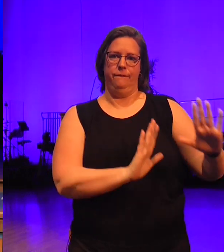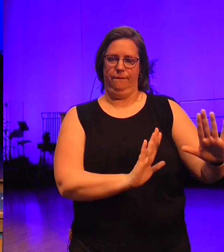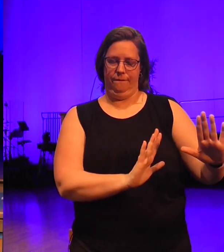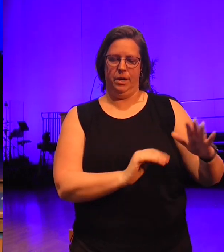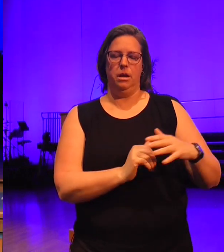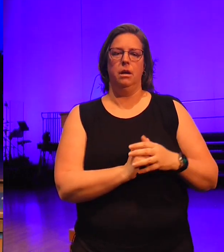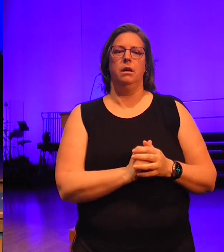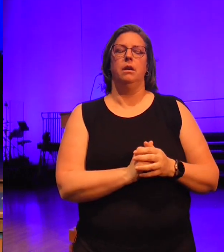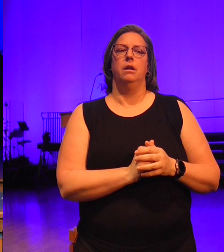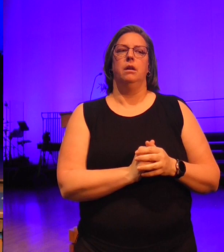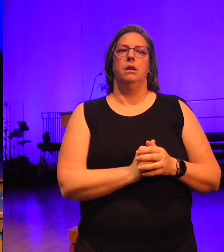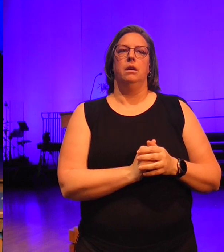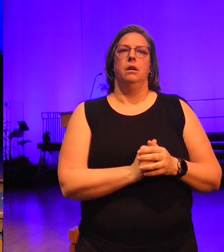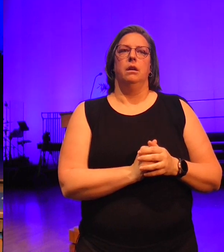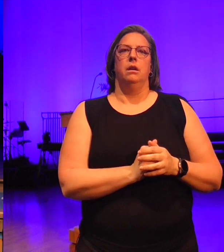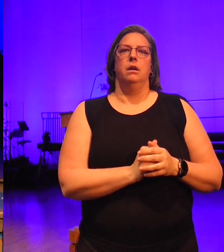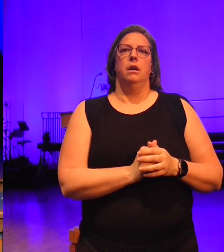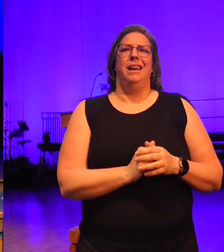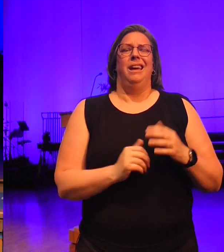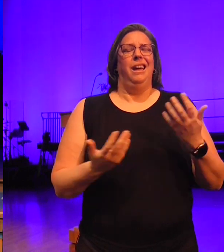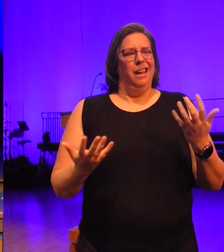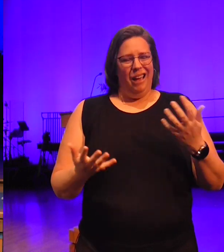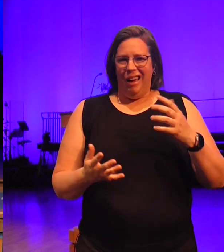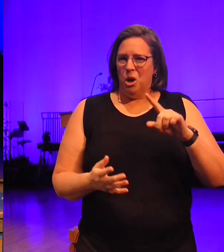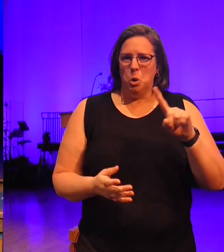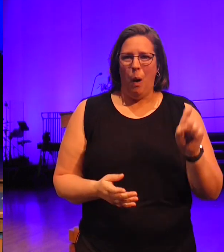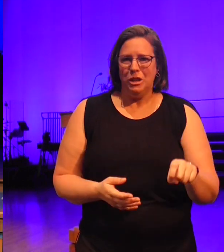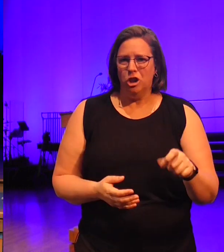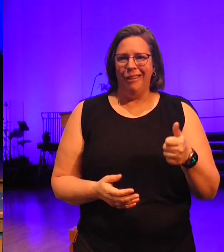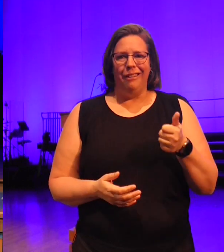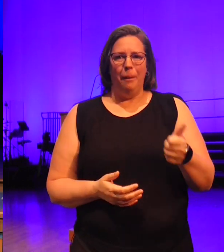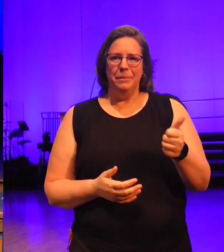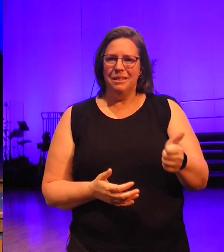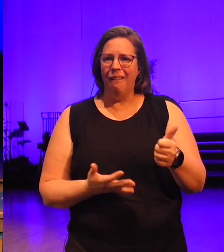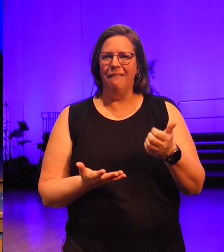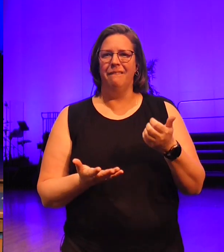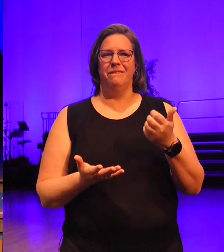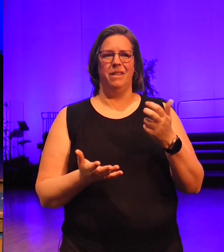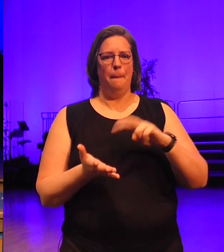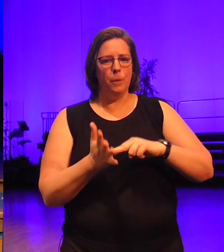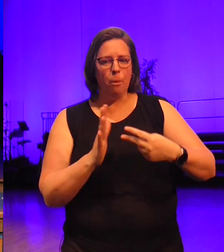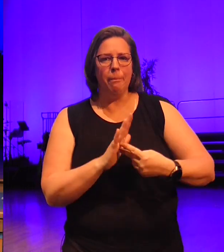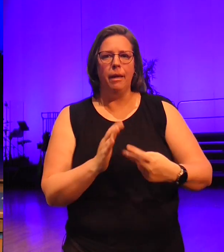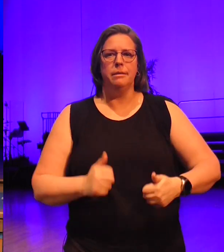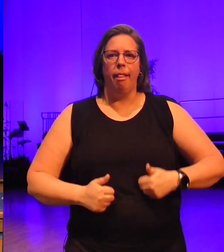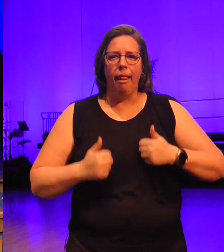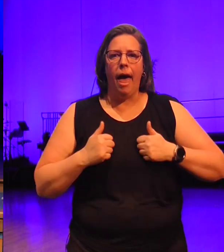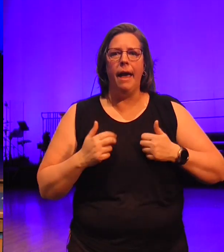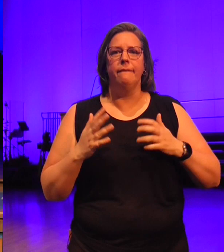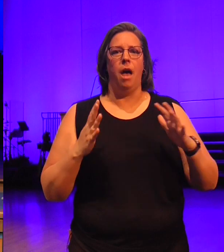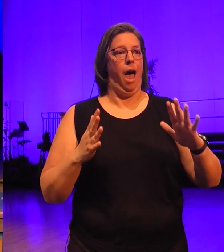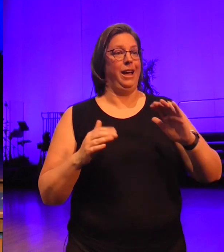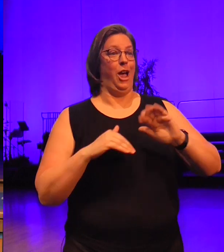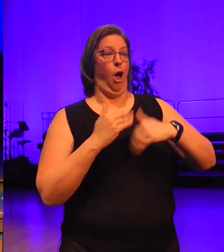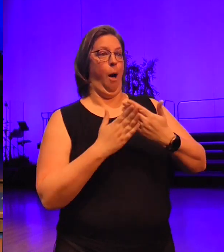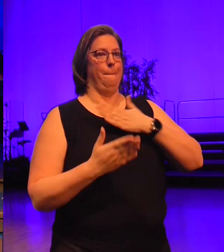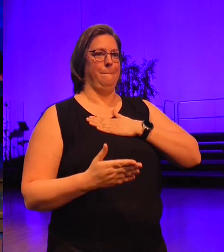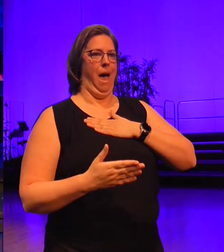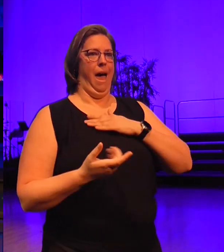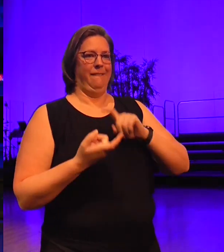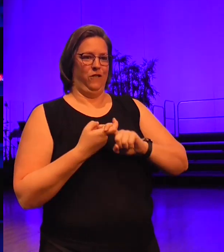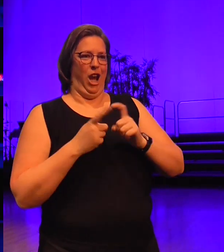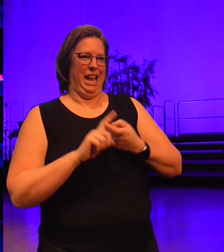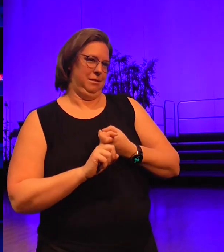career, his purpose in life, his faith. And it was so amazing because I had all that frenemy energy and it just went away like